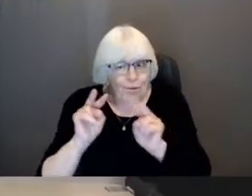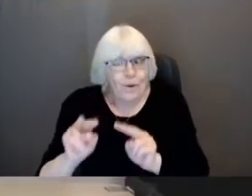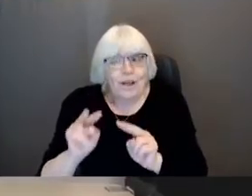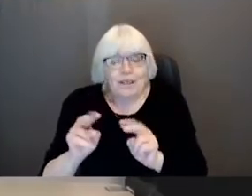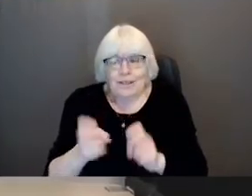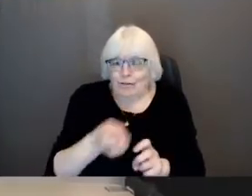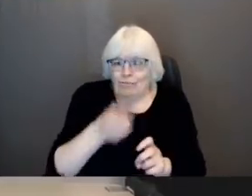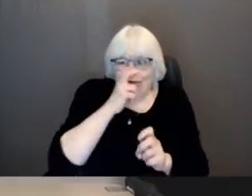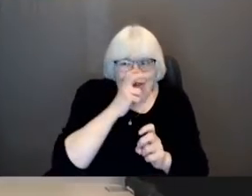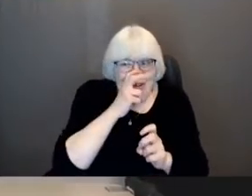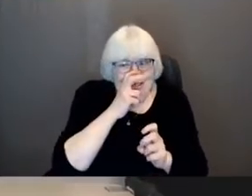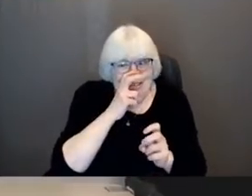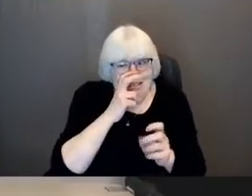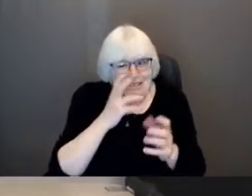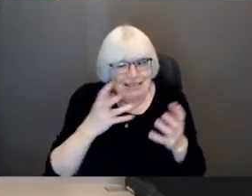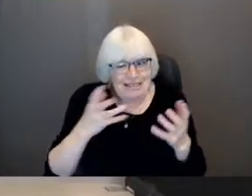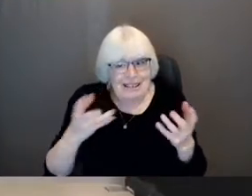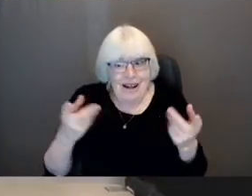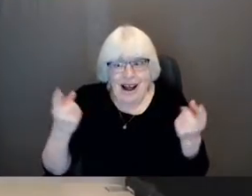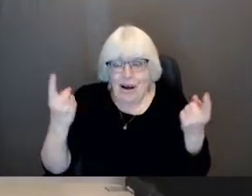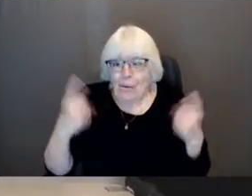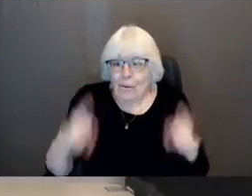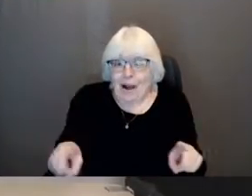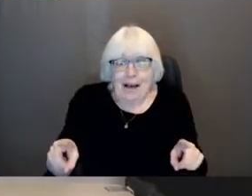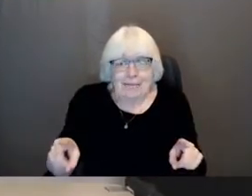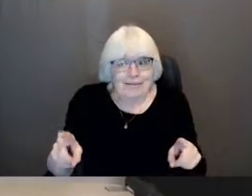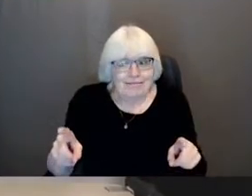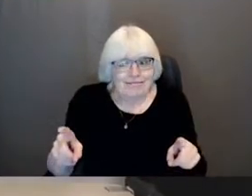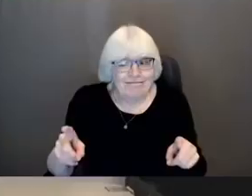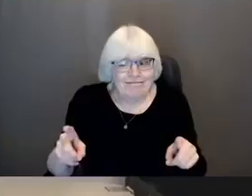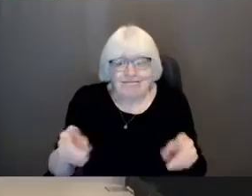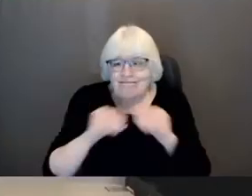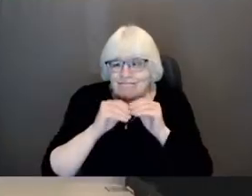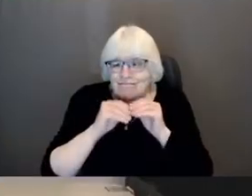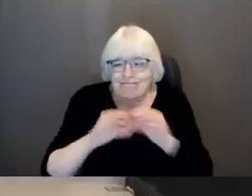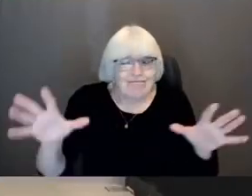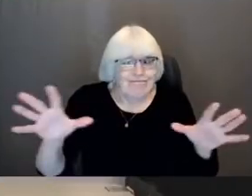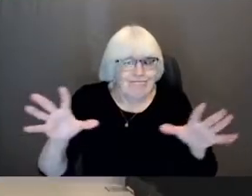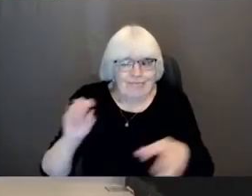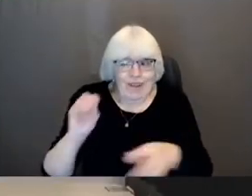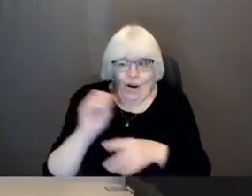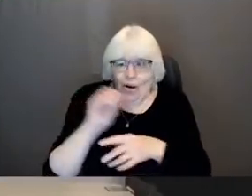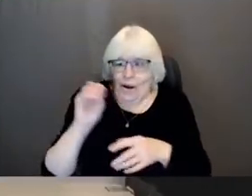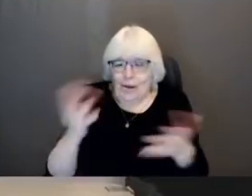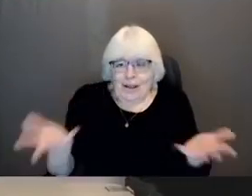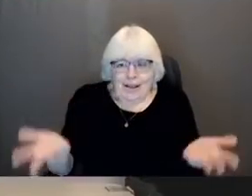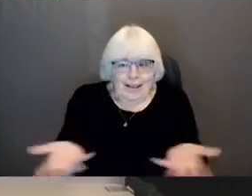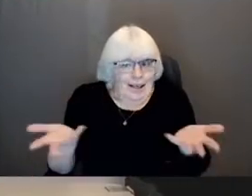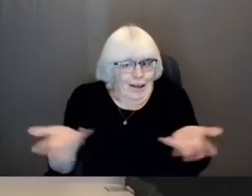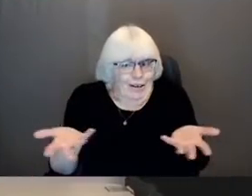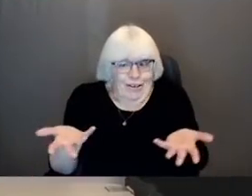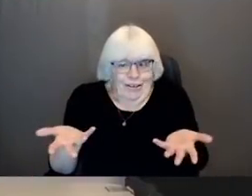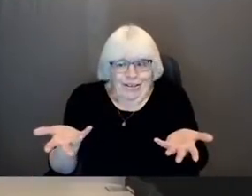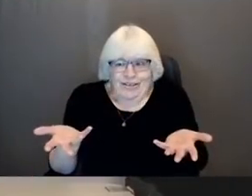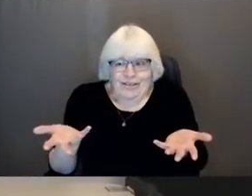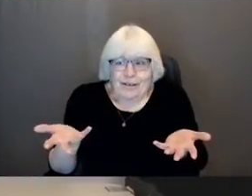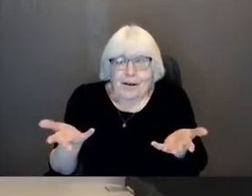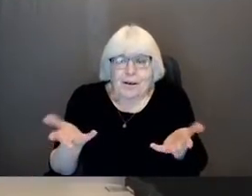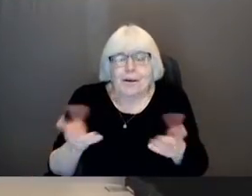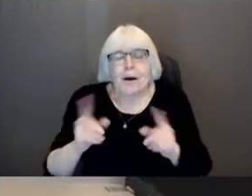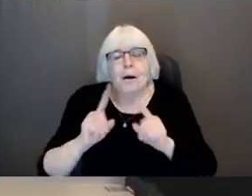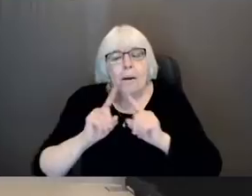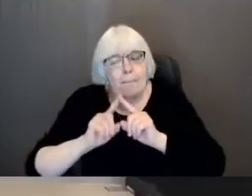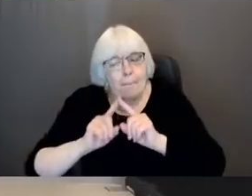to the shores here. But we have been adamant about saying that, Islanders, for the most part,